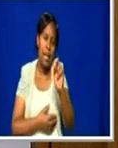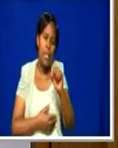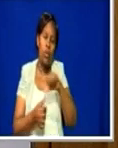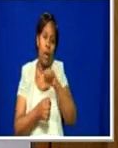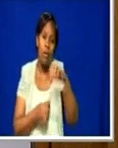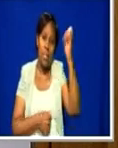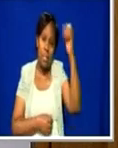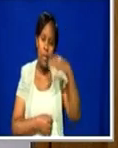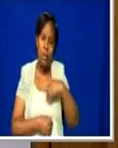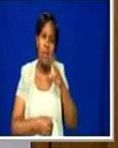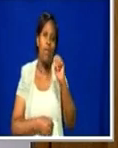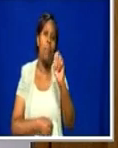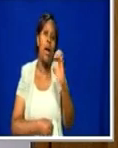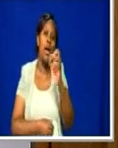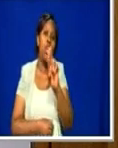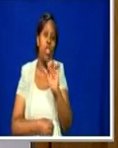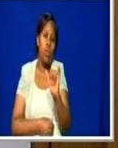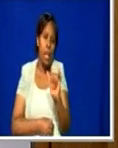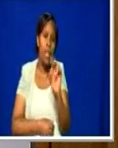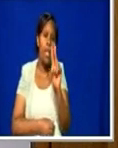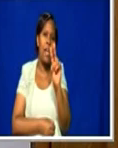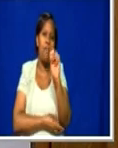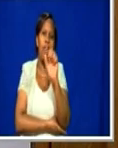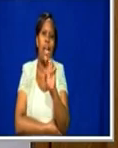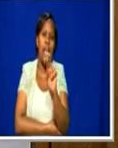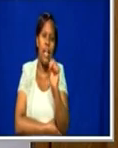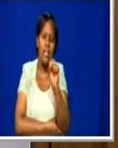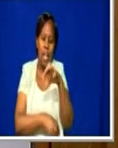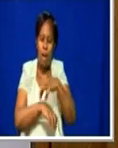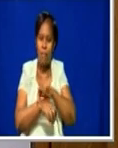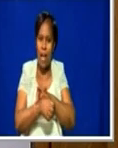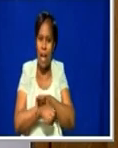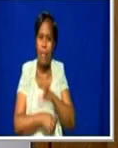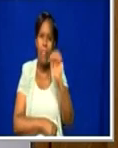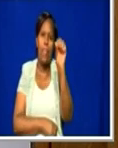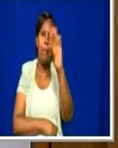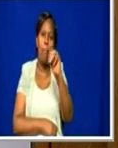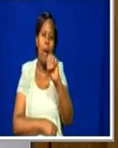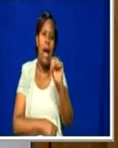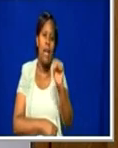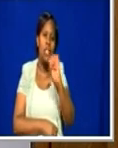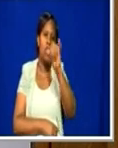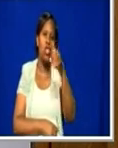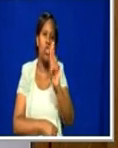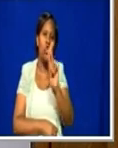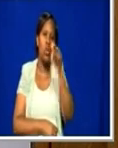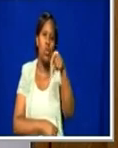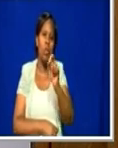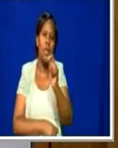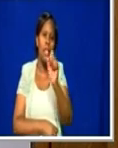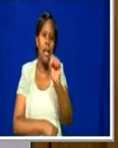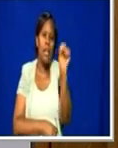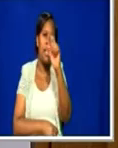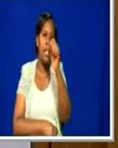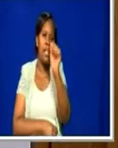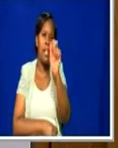the sun. We have Mercury, we have Venus, we have Earth, we have Mars, we have Jupiter, we have Saturn, we